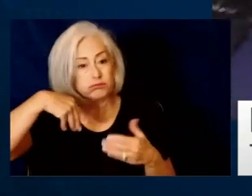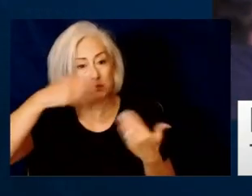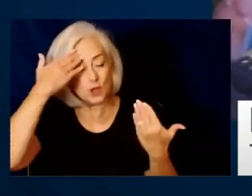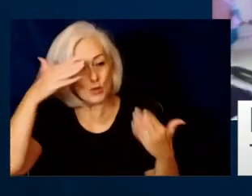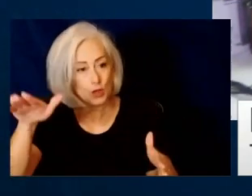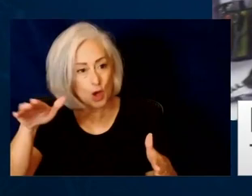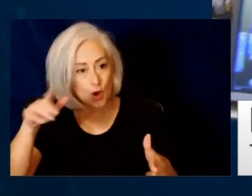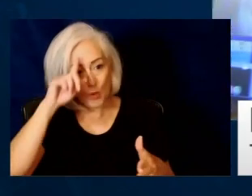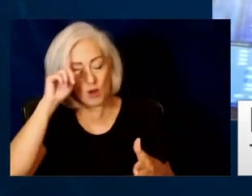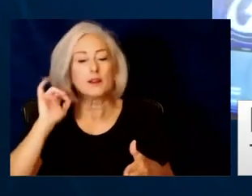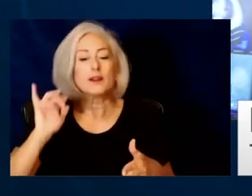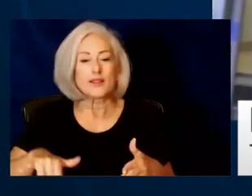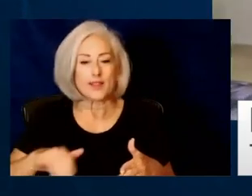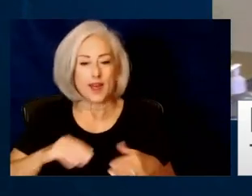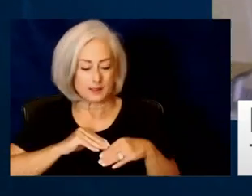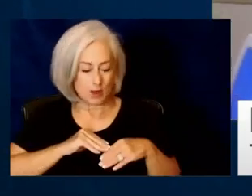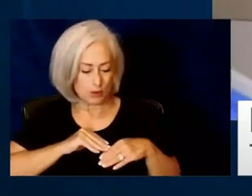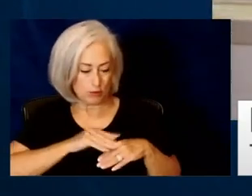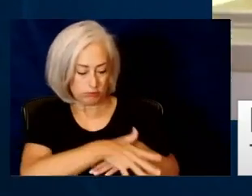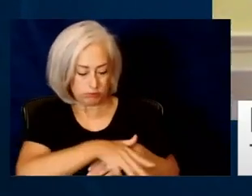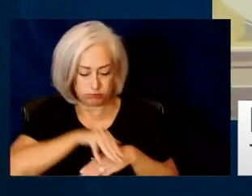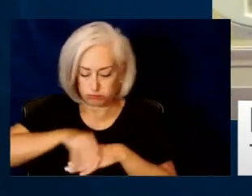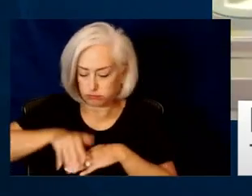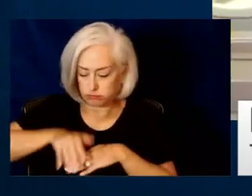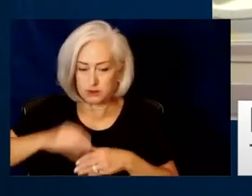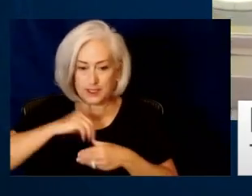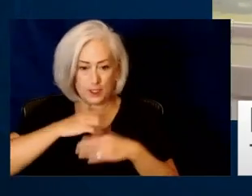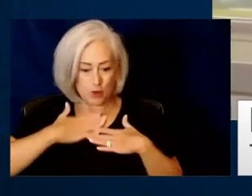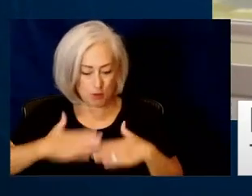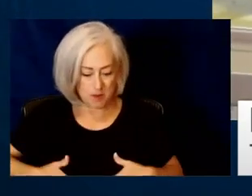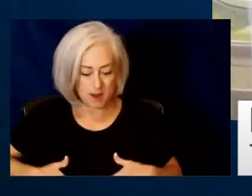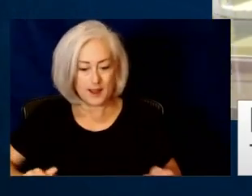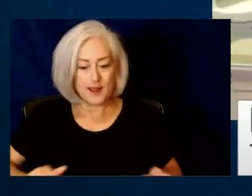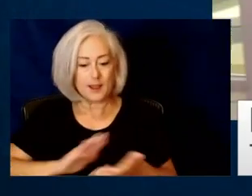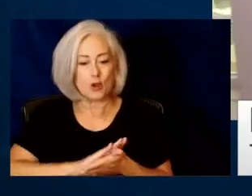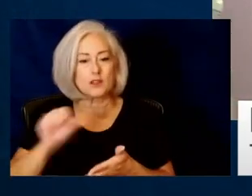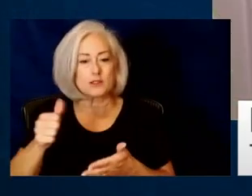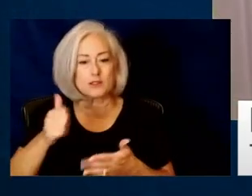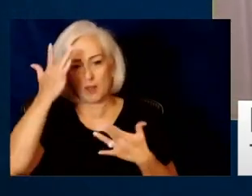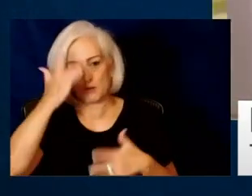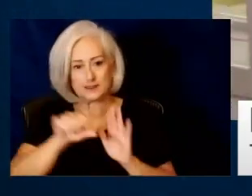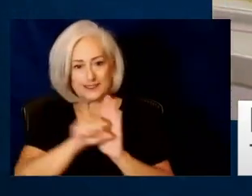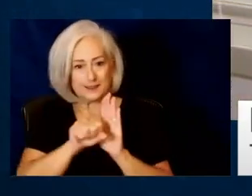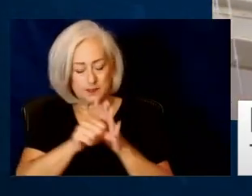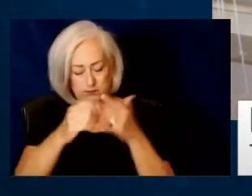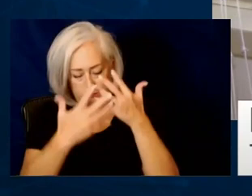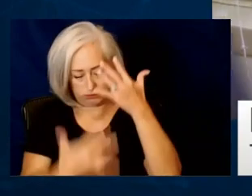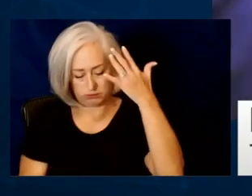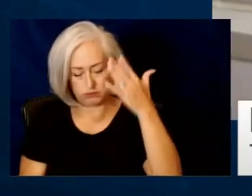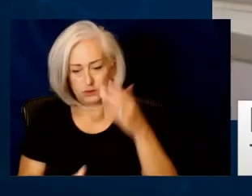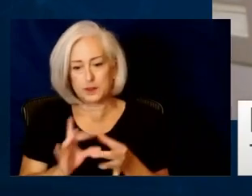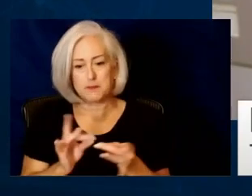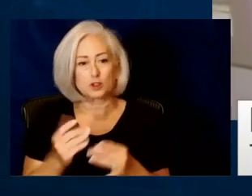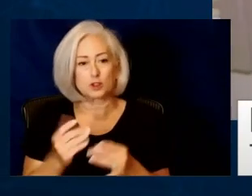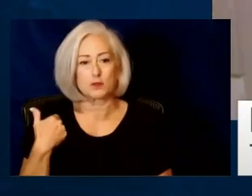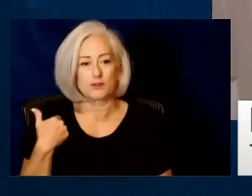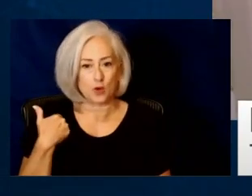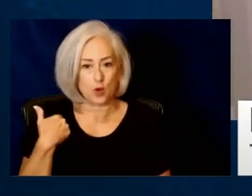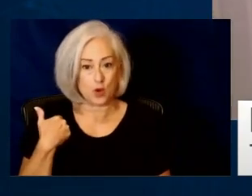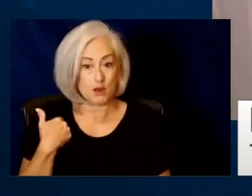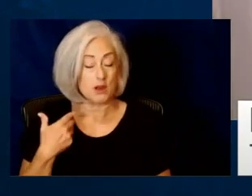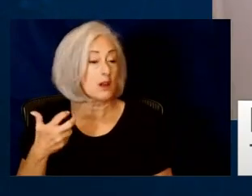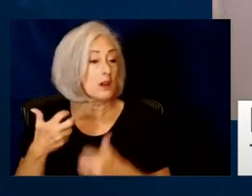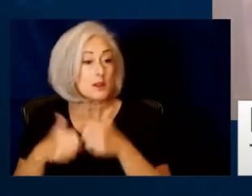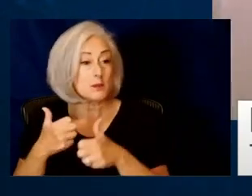to erode, and it causes the symptoms that we talked about earlier. But the problem, Steve, is that this has to get to a size